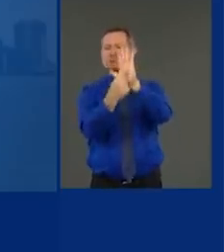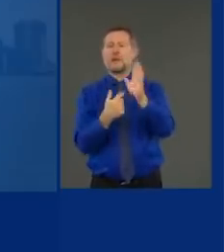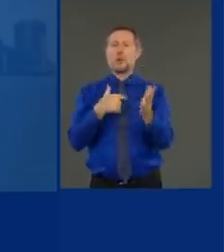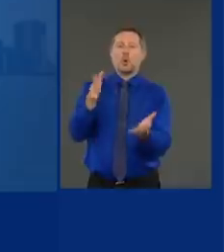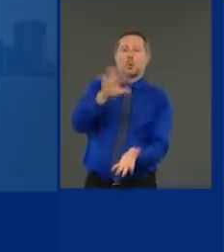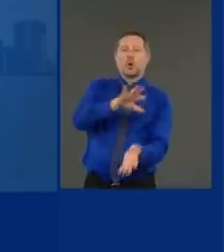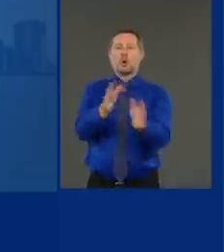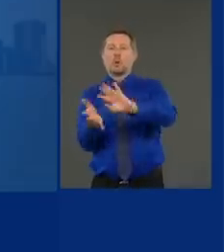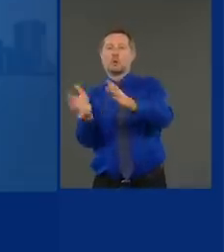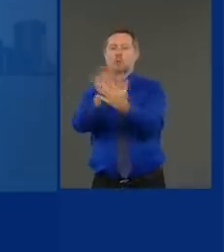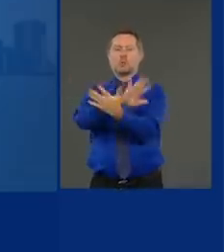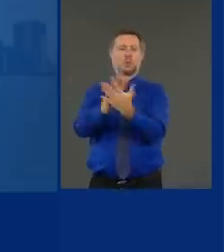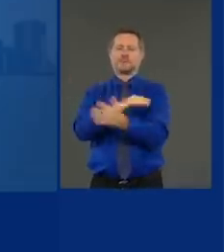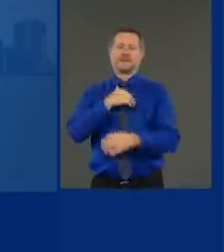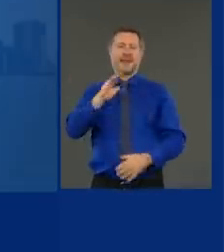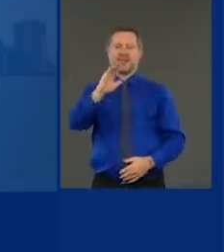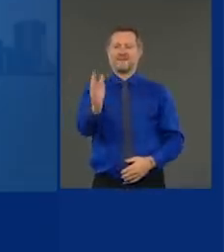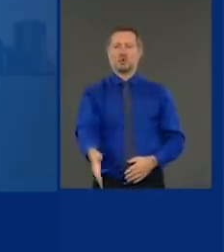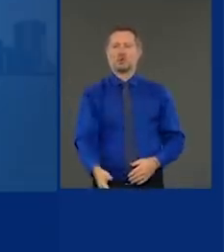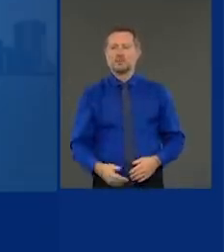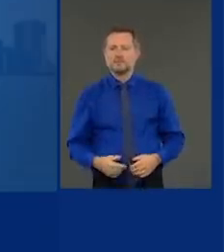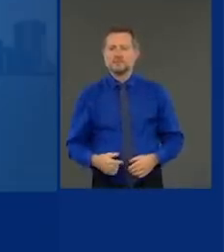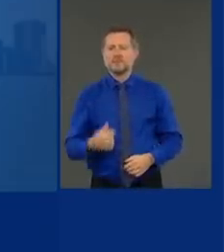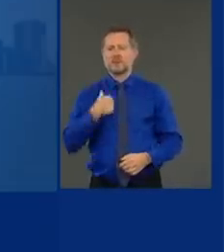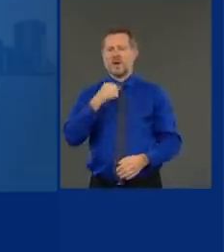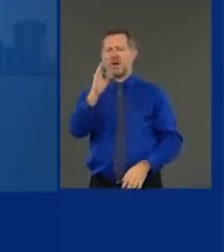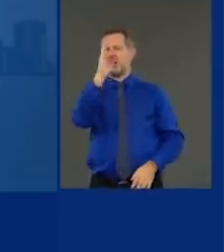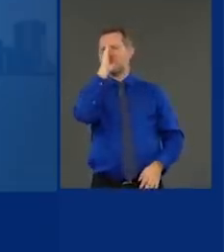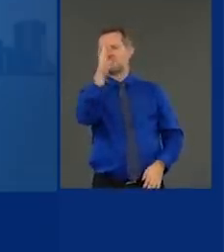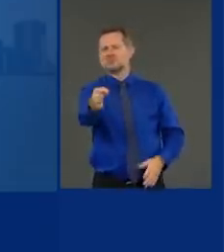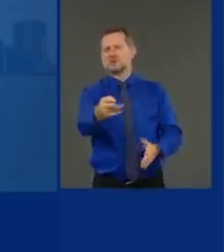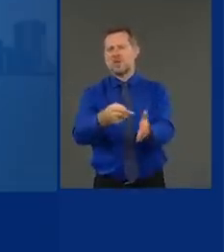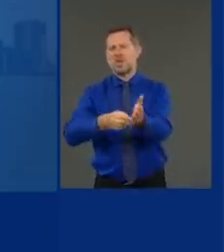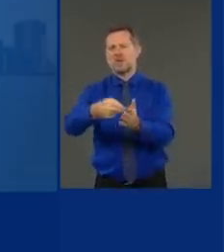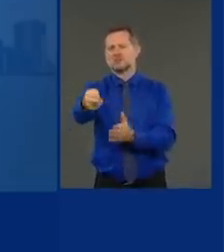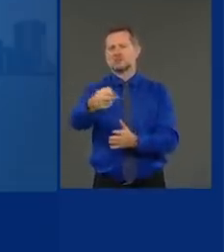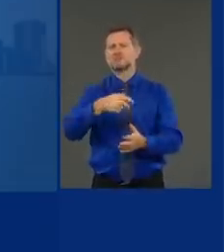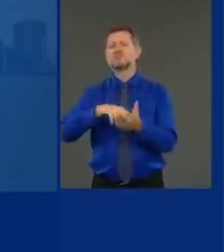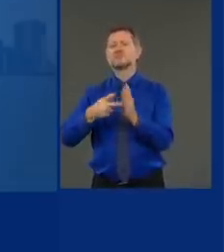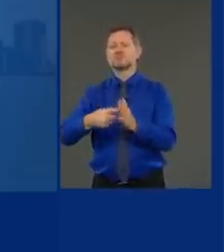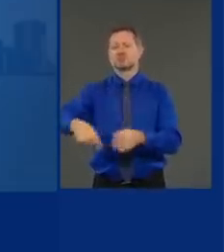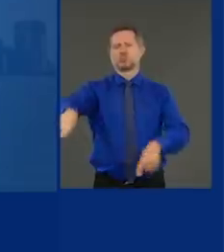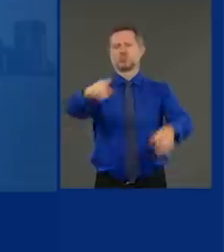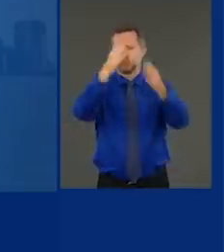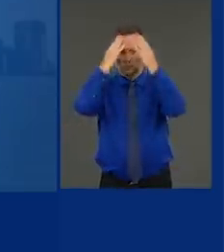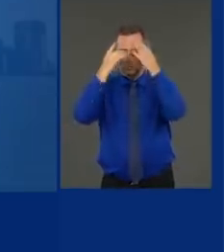shielded. I told them the truth. So they knew what to do, and they did it.